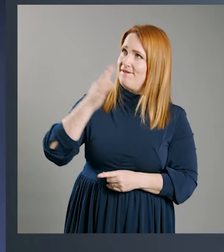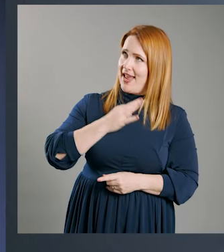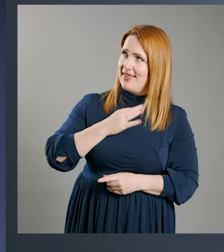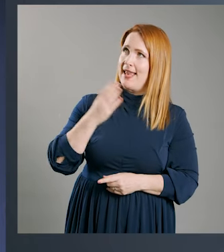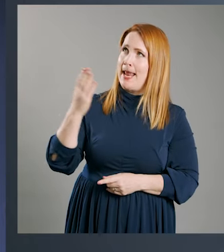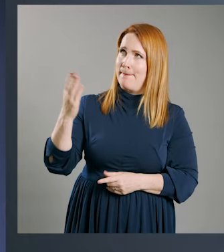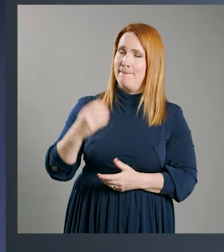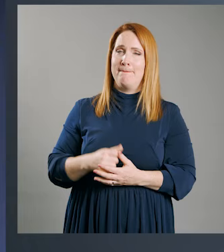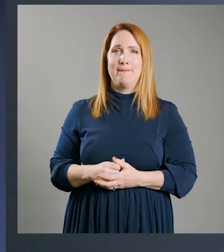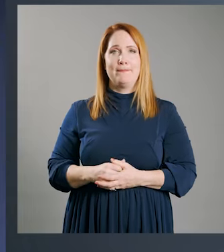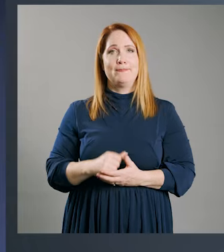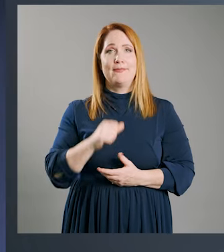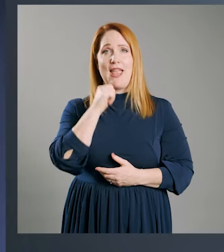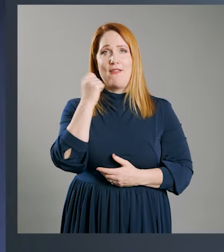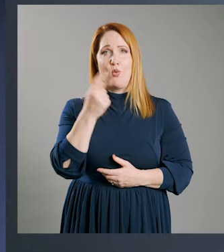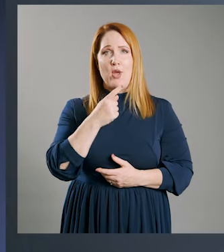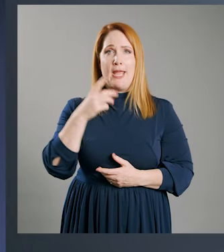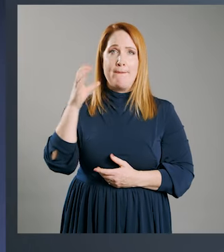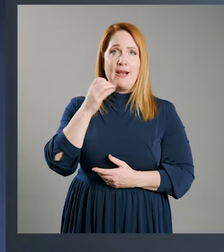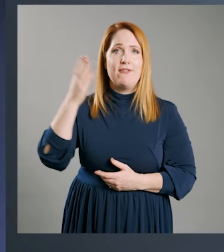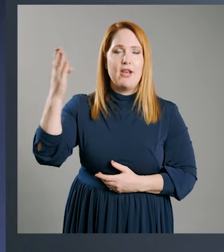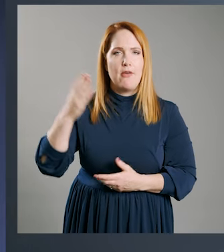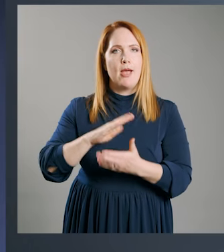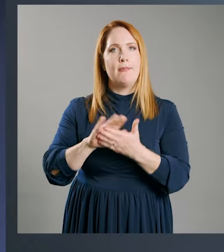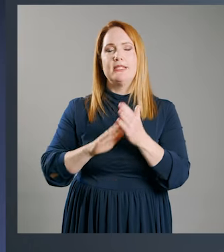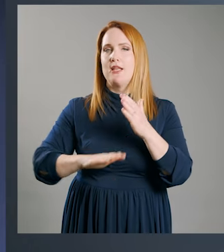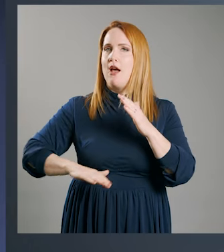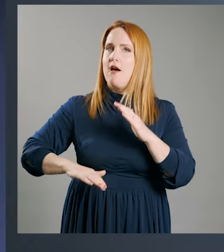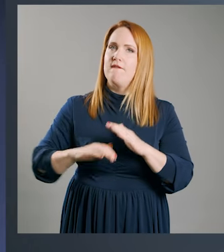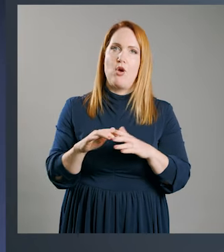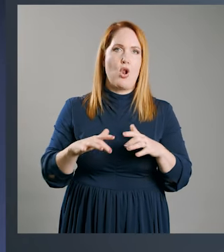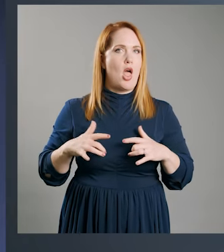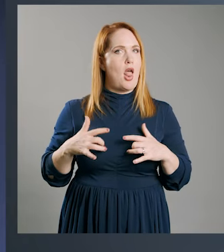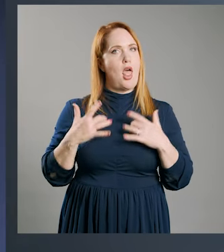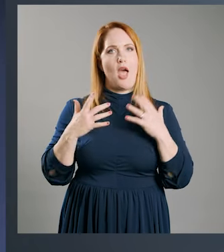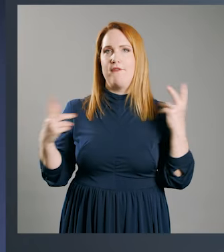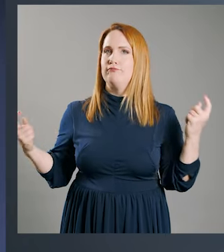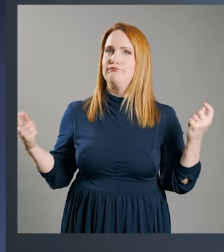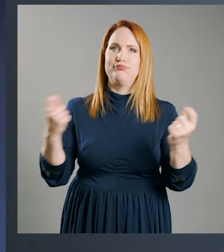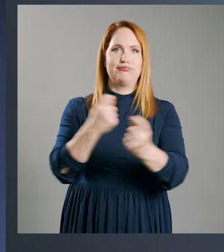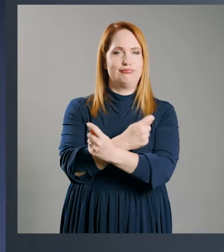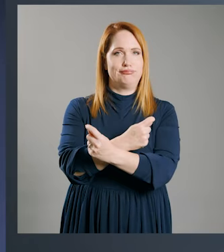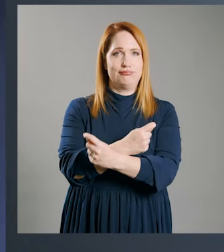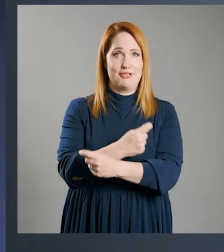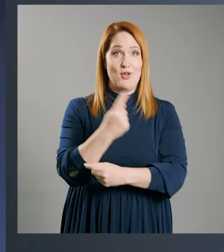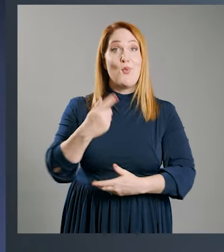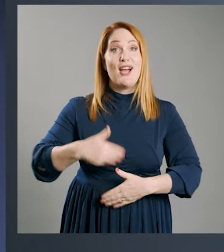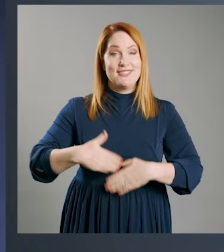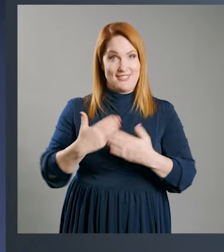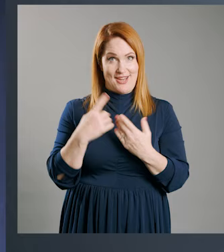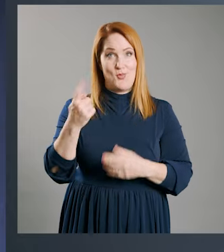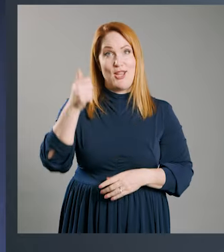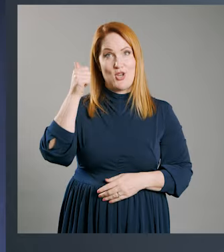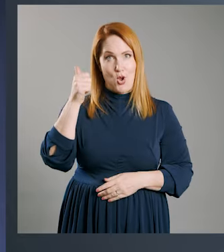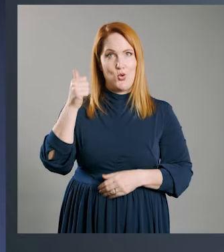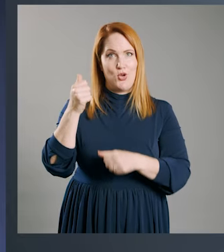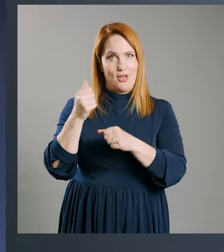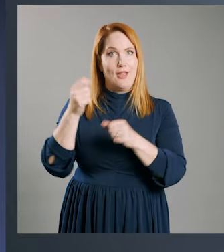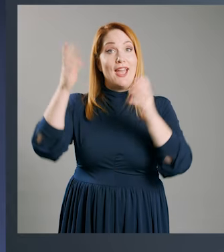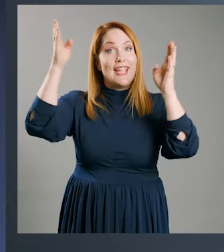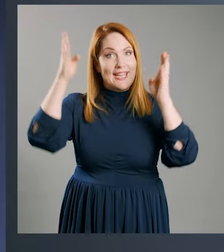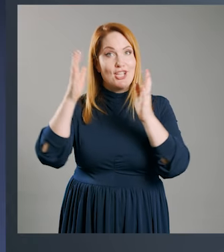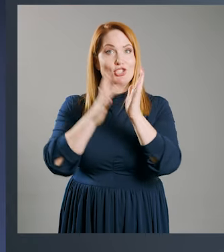puts their faith in him. And when we do that, it leads to holistic transformation for the whole of our lives. And one day,